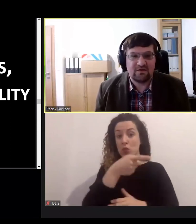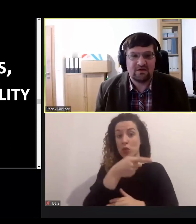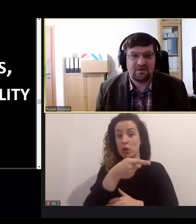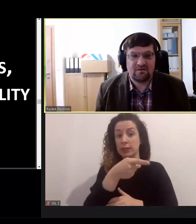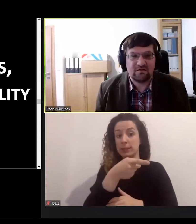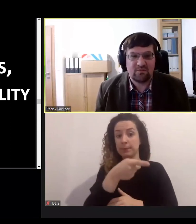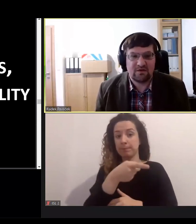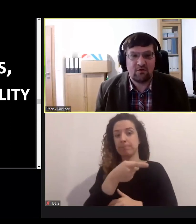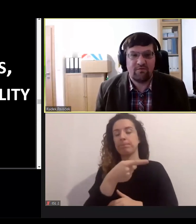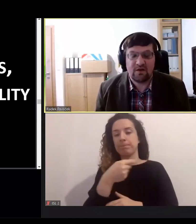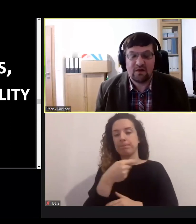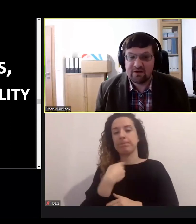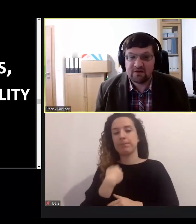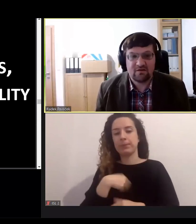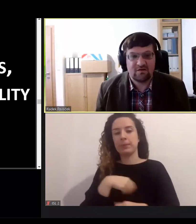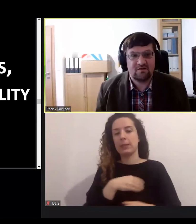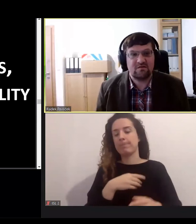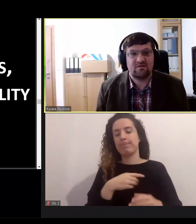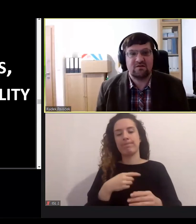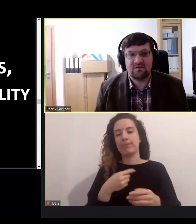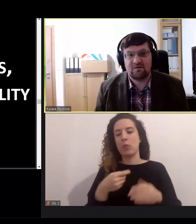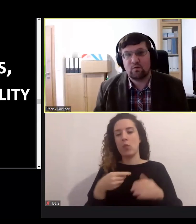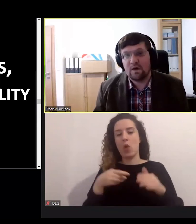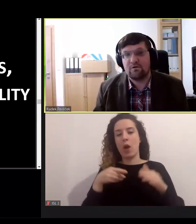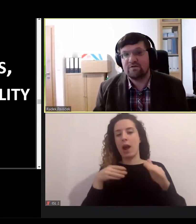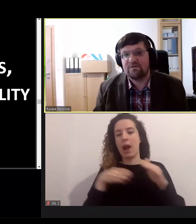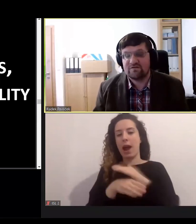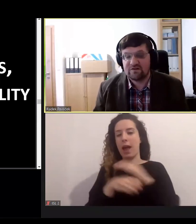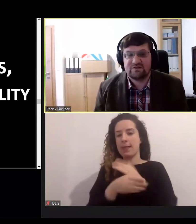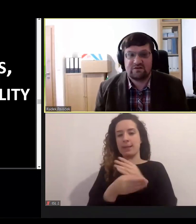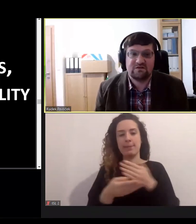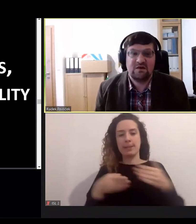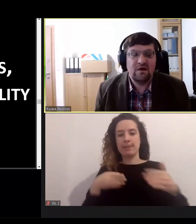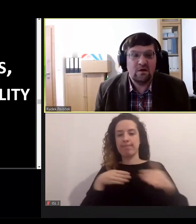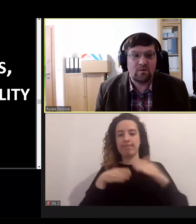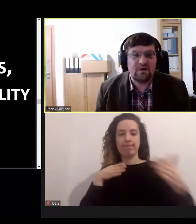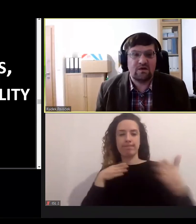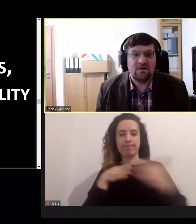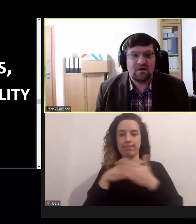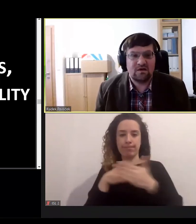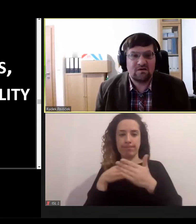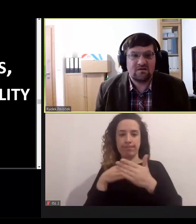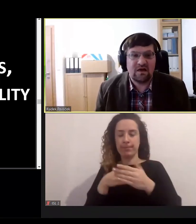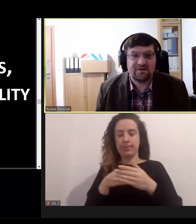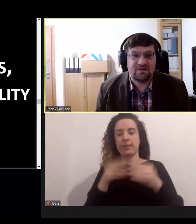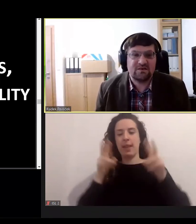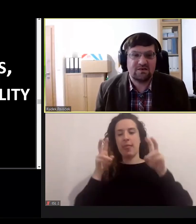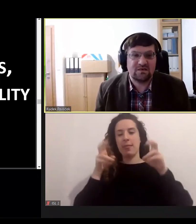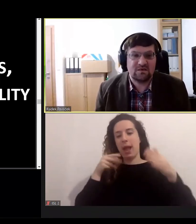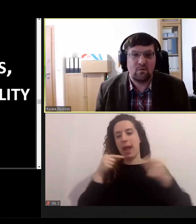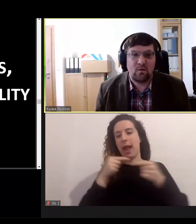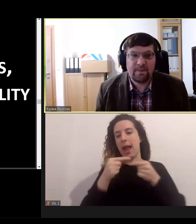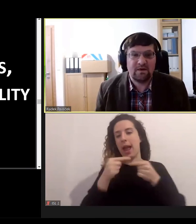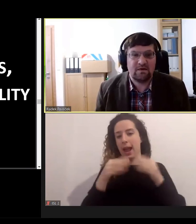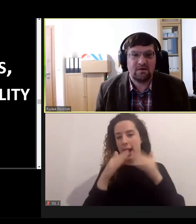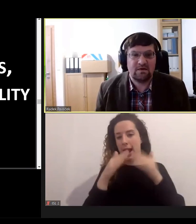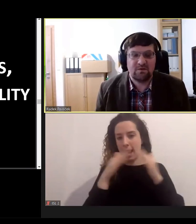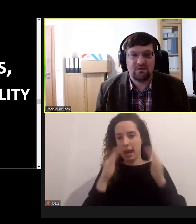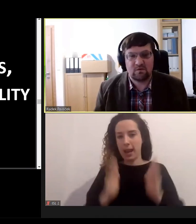work that had to be done regarding this aspect.